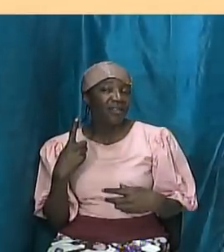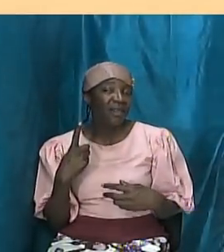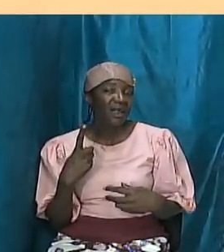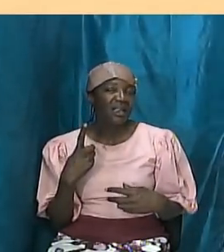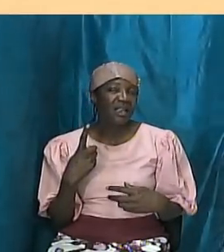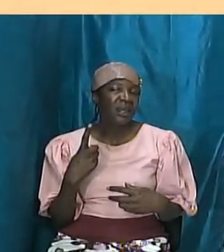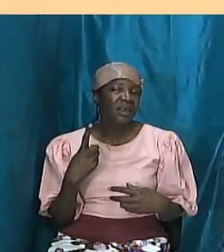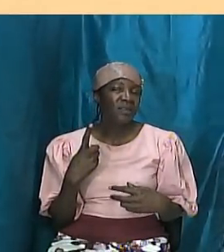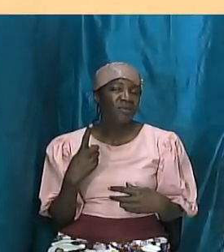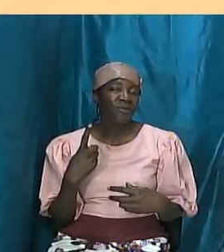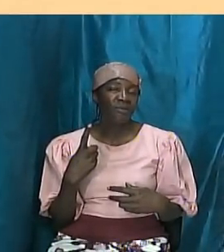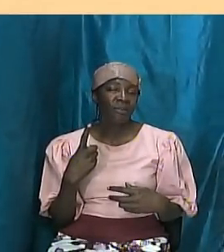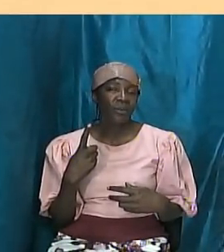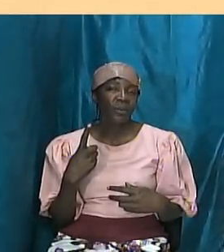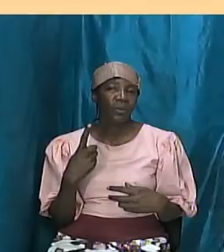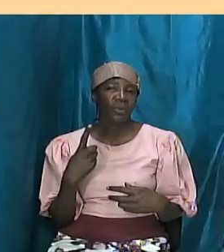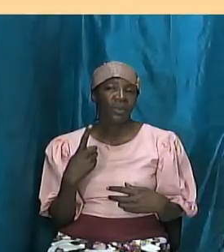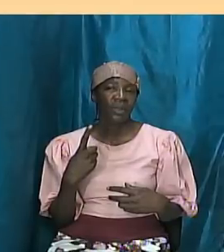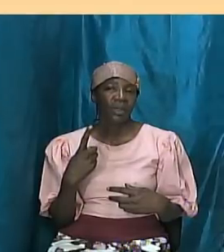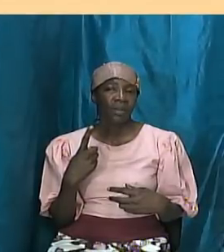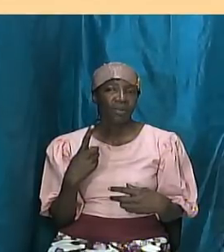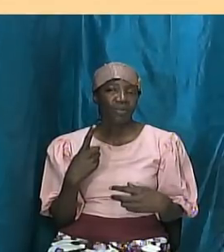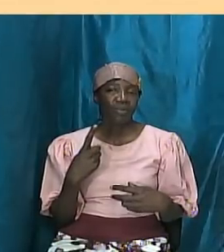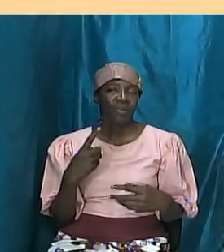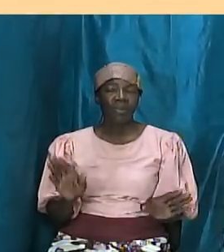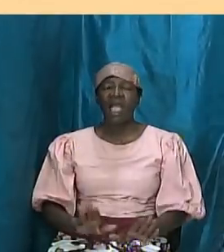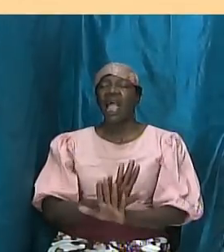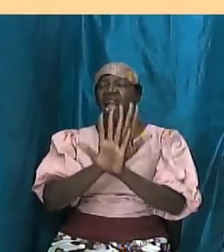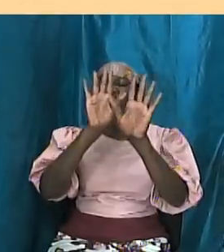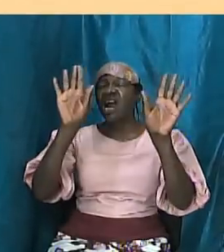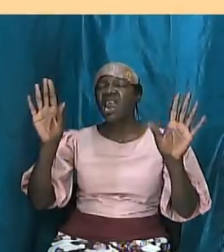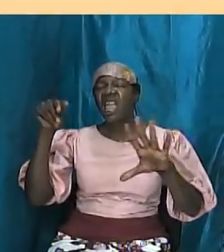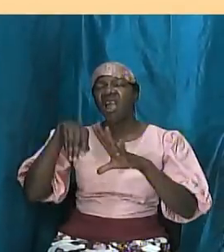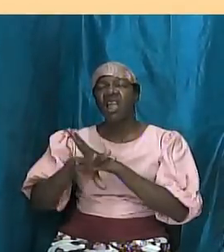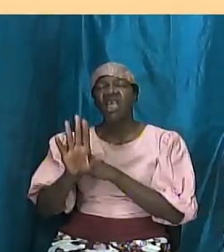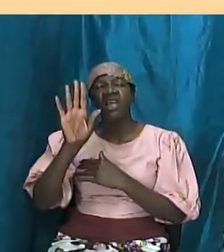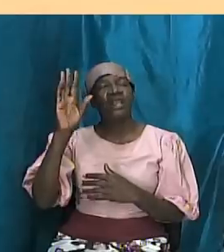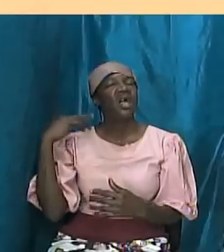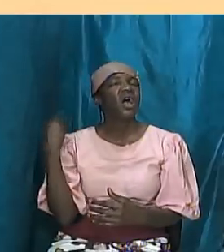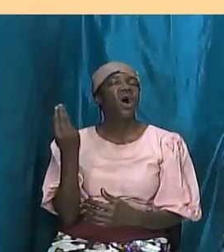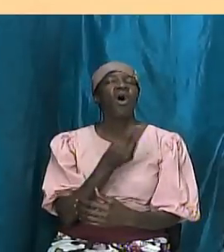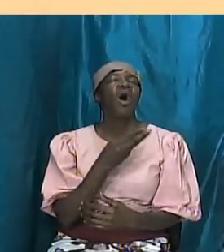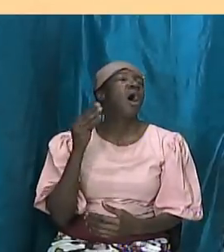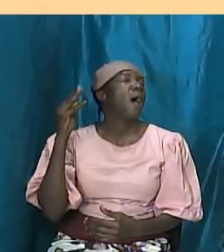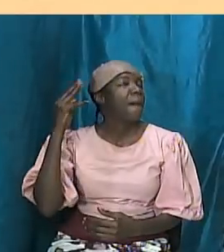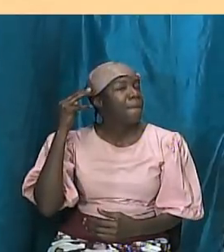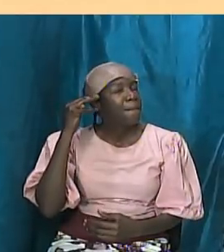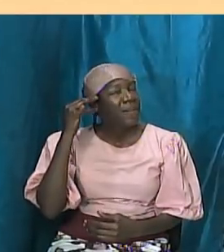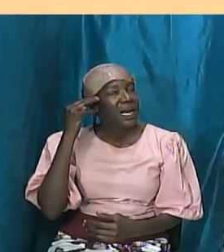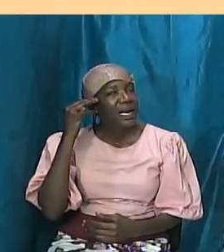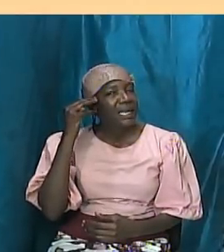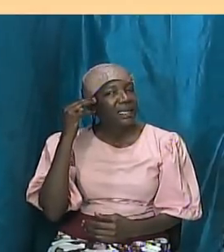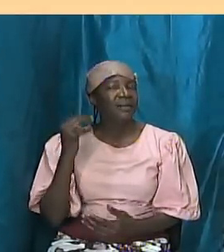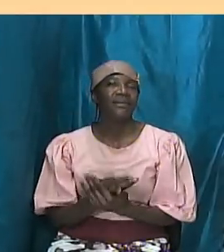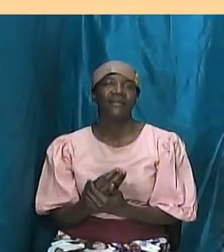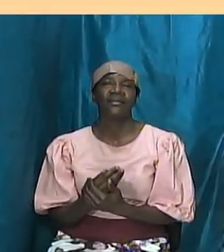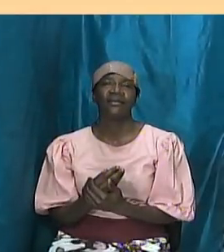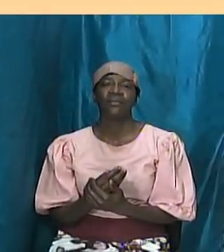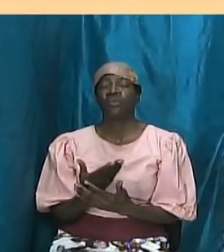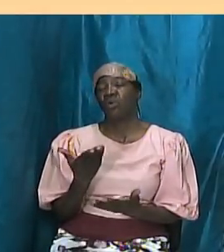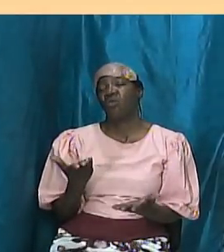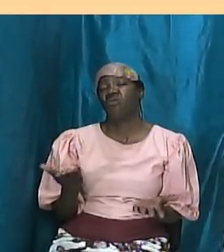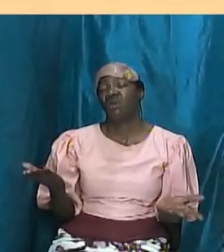of Genesis clear in our minds. Now, one of the